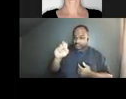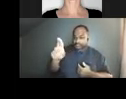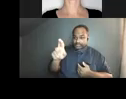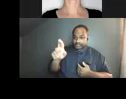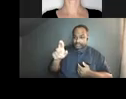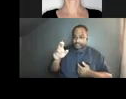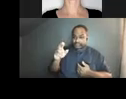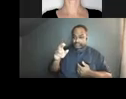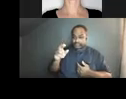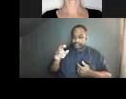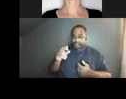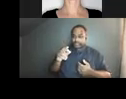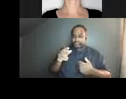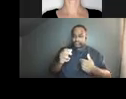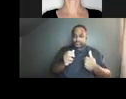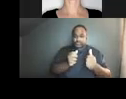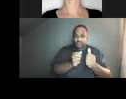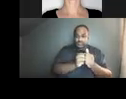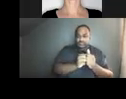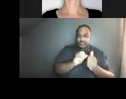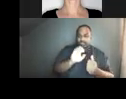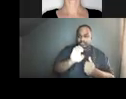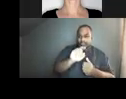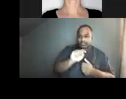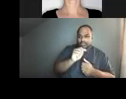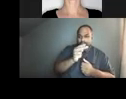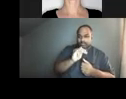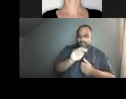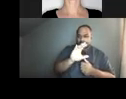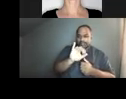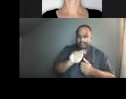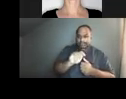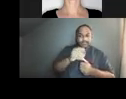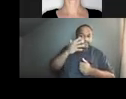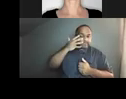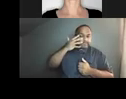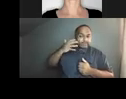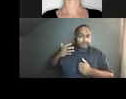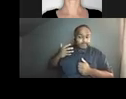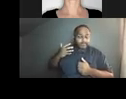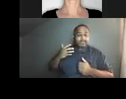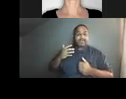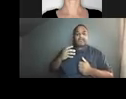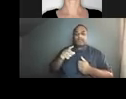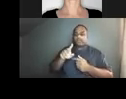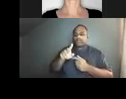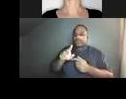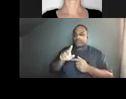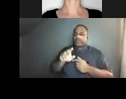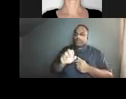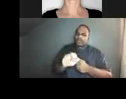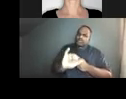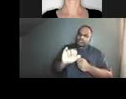crossing with ethnicity, migration experience, also disability. Yes, of